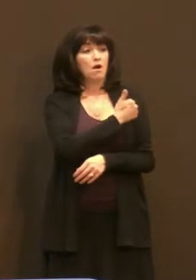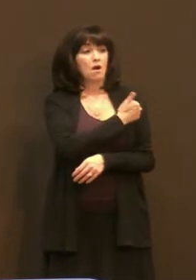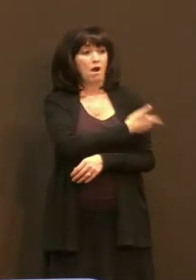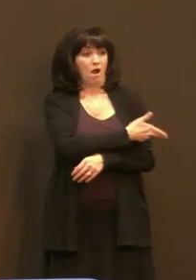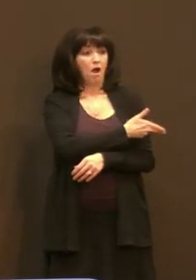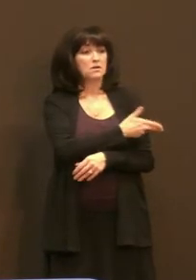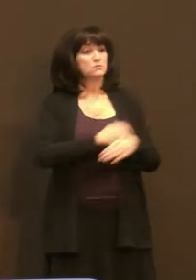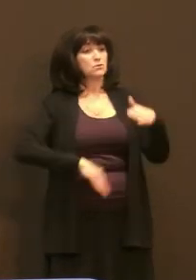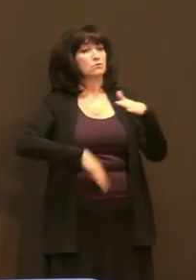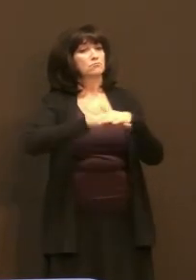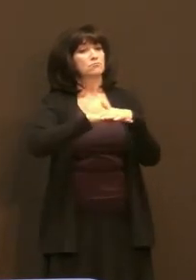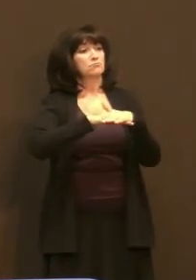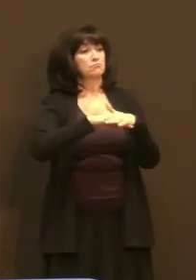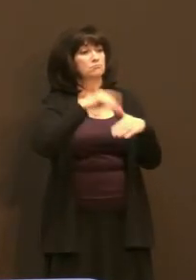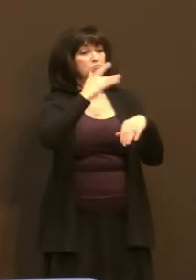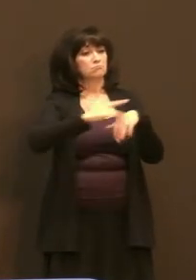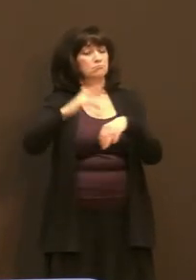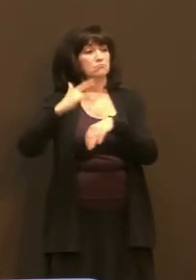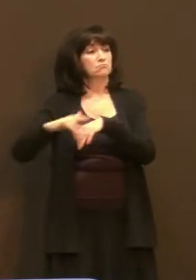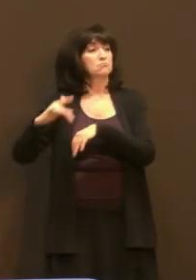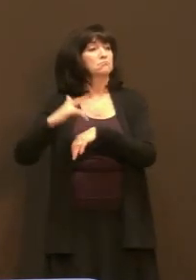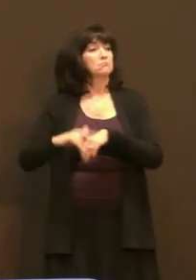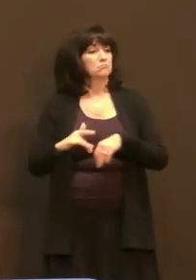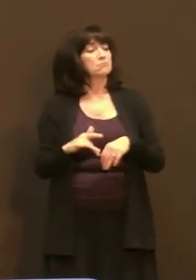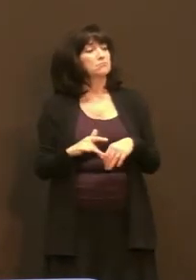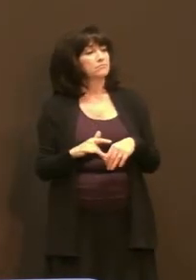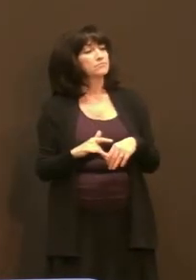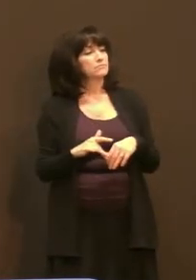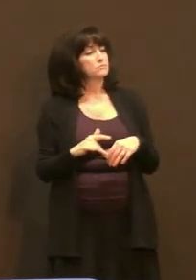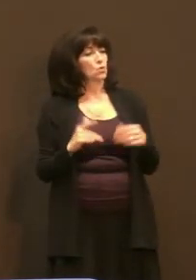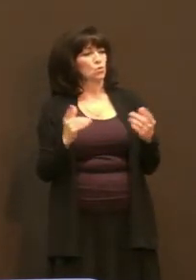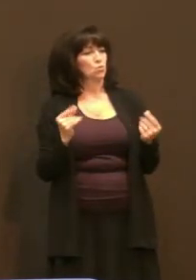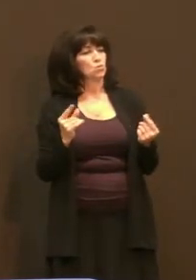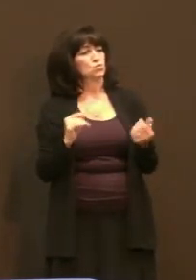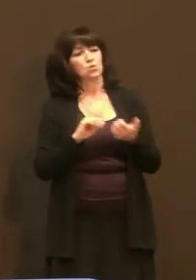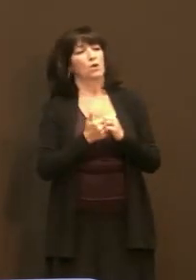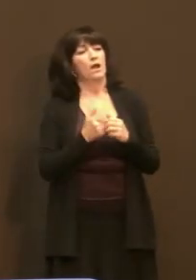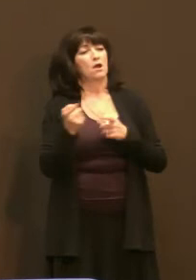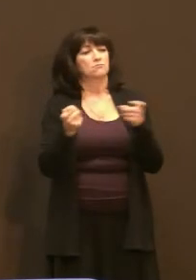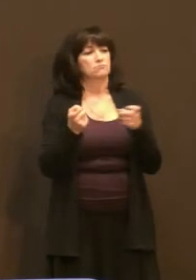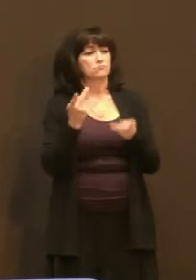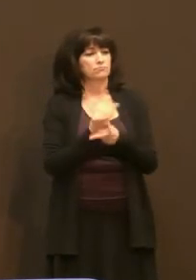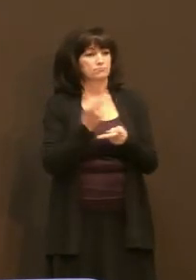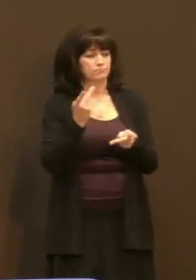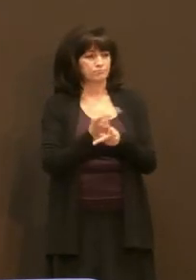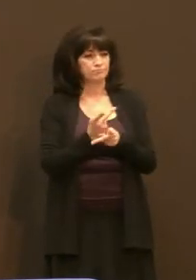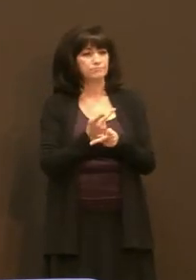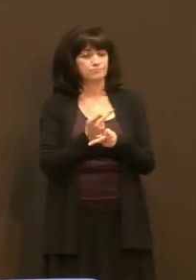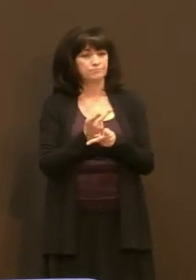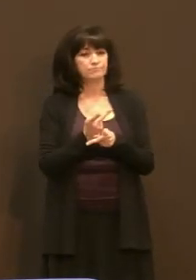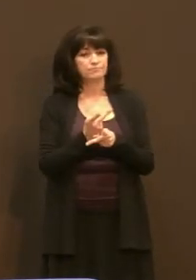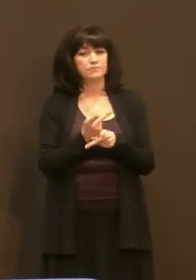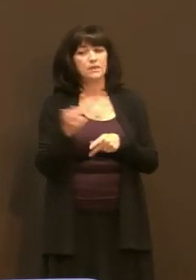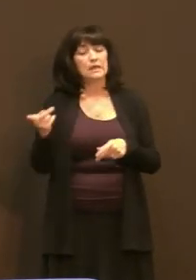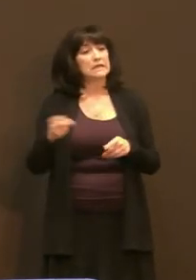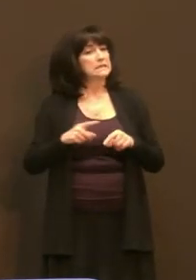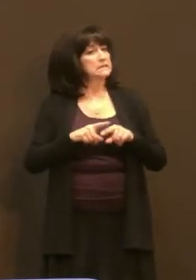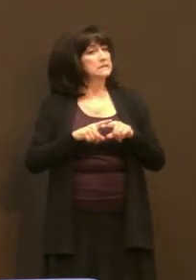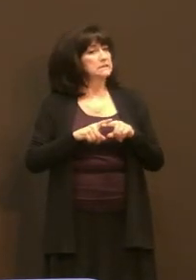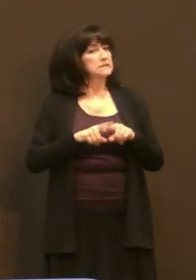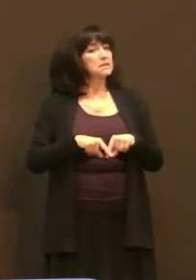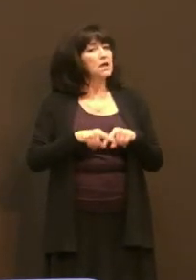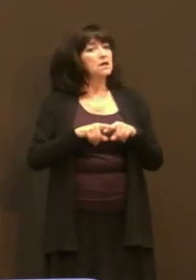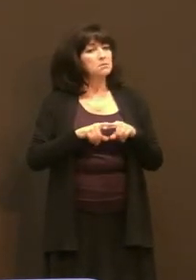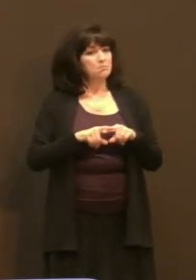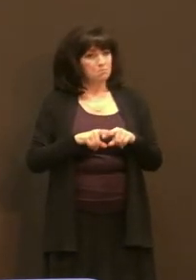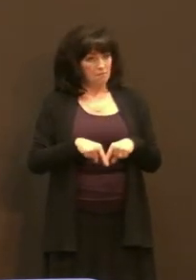use the alternate care facilities that have been established? So it's kind of a moving target. I'm going to defer to AJ, but it depends on the census,